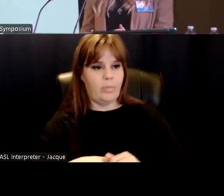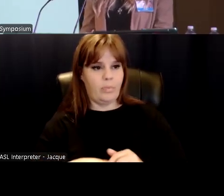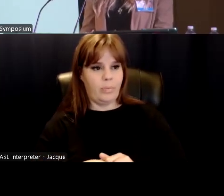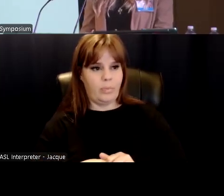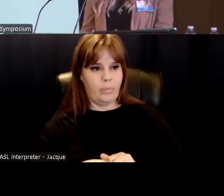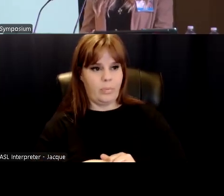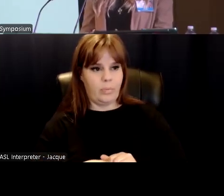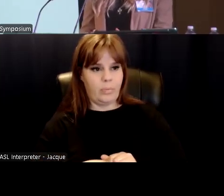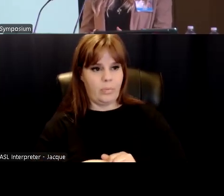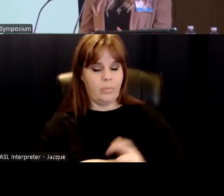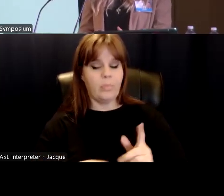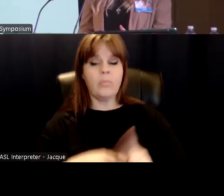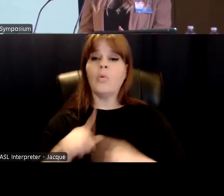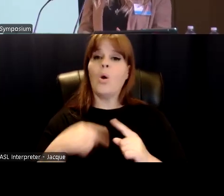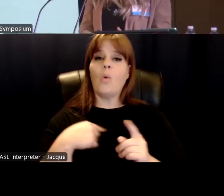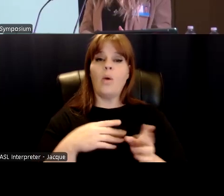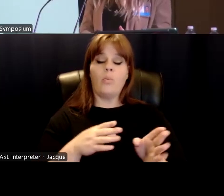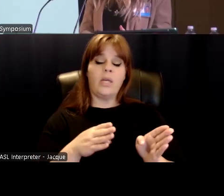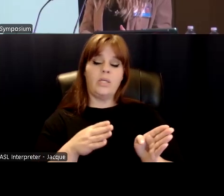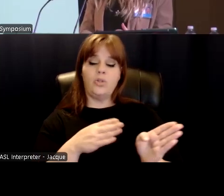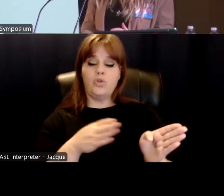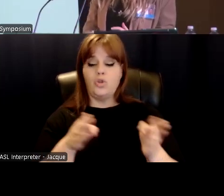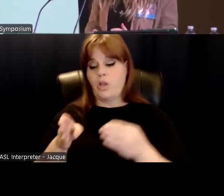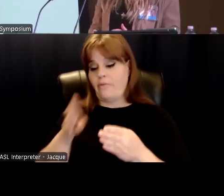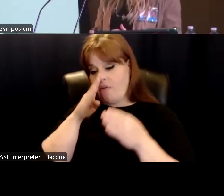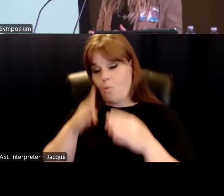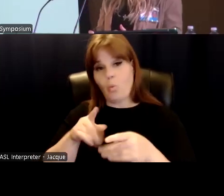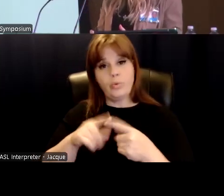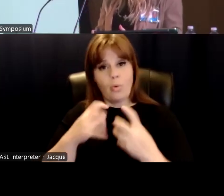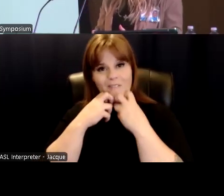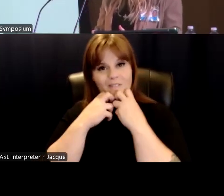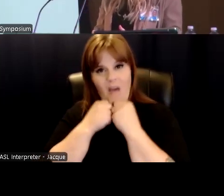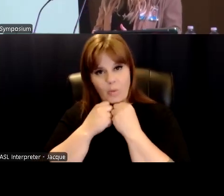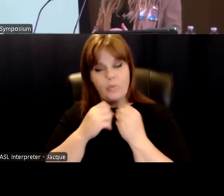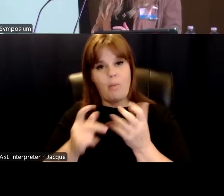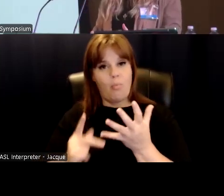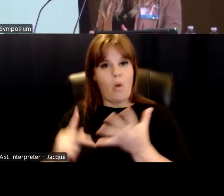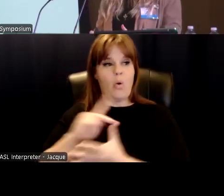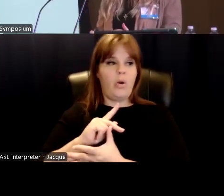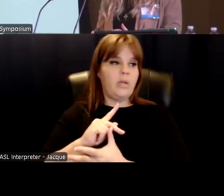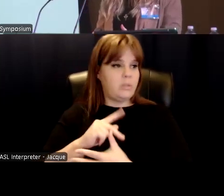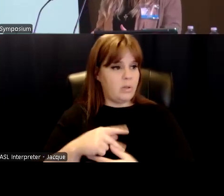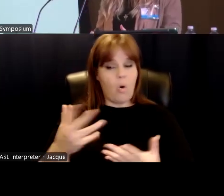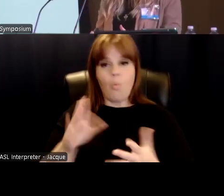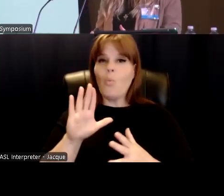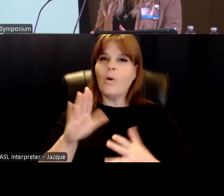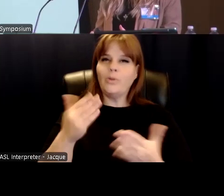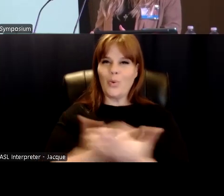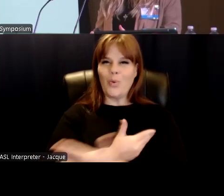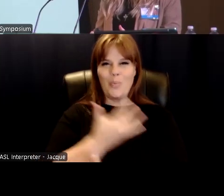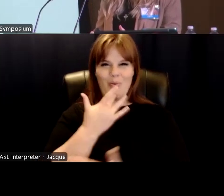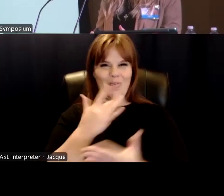And when we shift the focus to your values and your priorities, what does your new and preferred